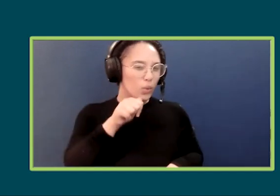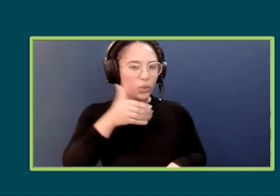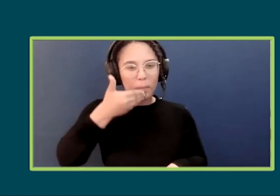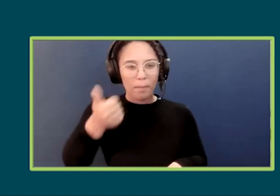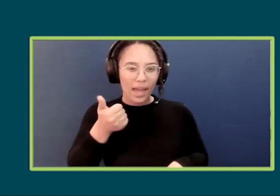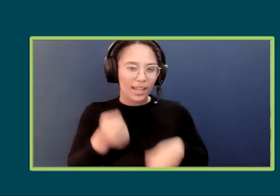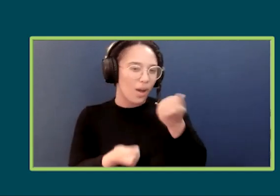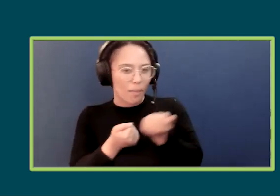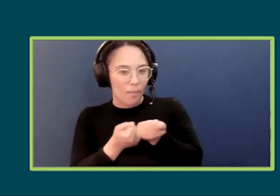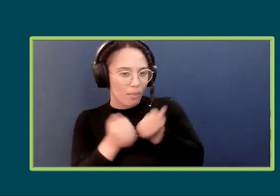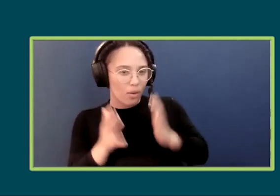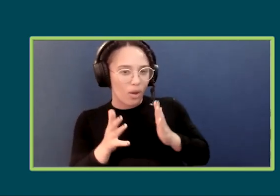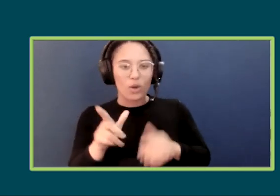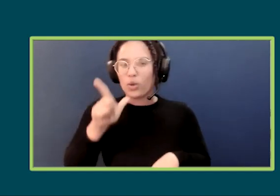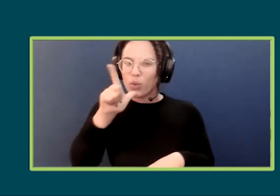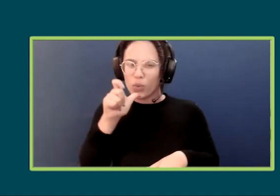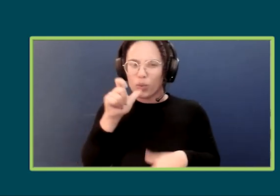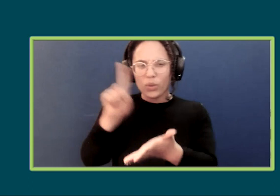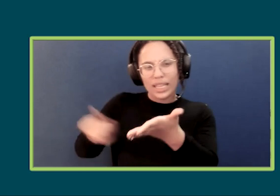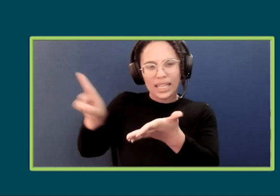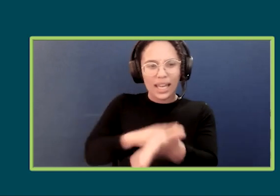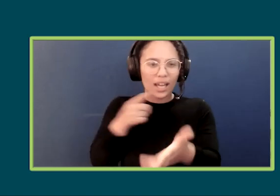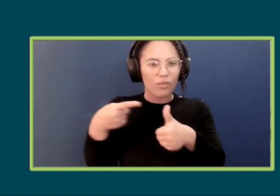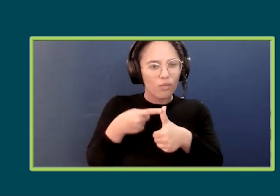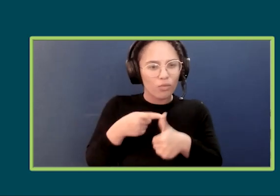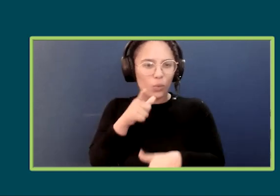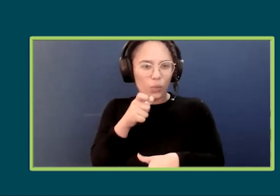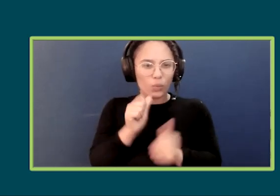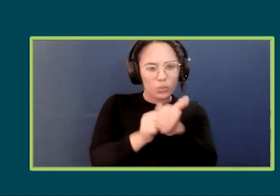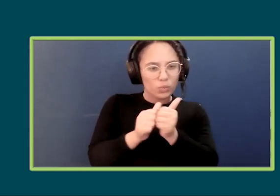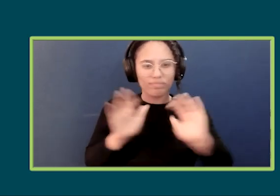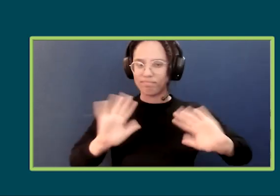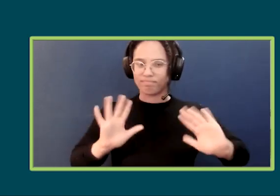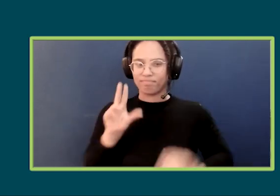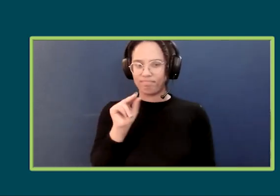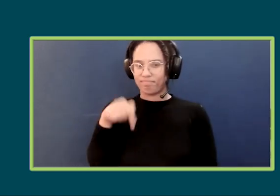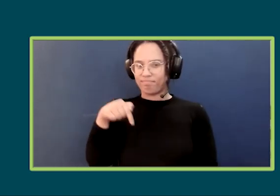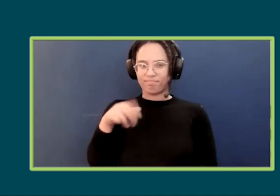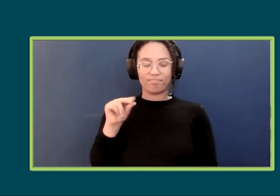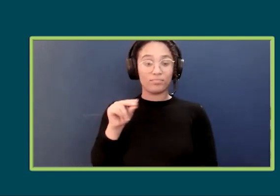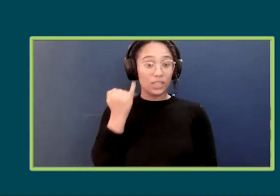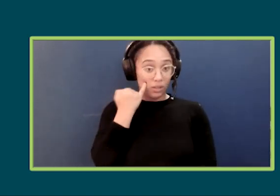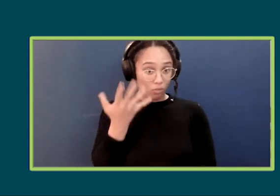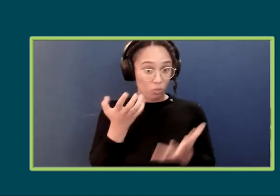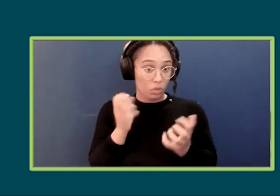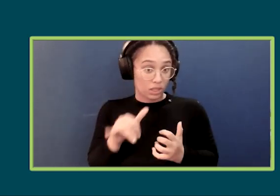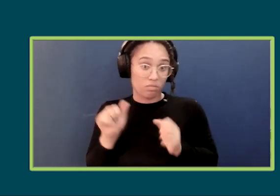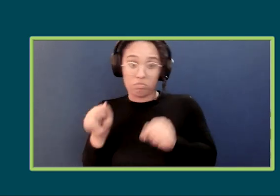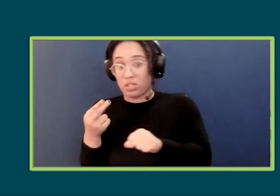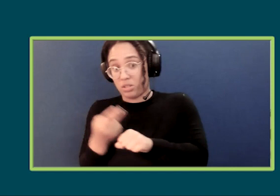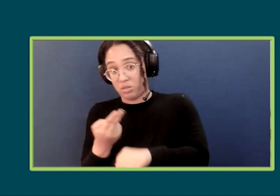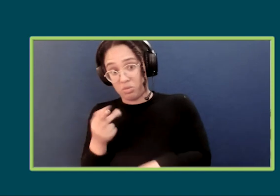who's the person that we're going to cancel first. Not that space. If you want to find that, is that Twitter nowadays? I don't